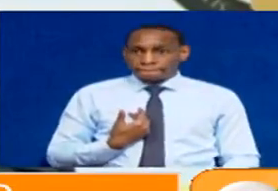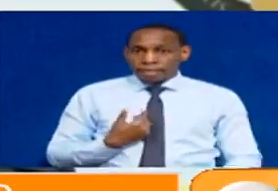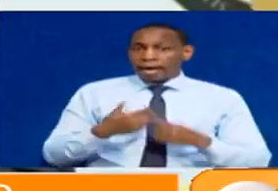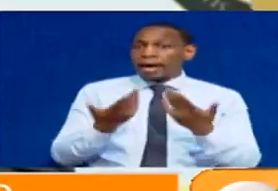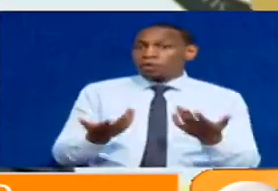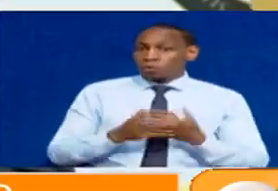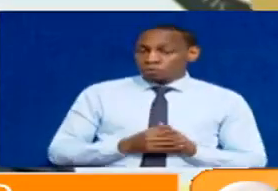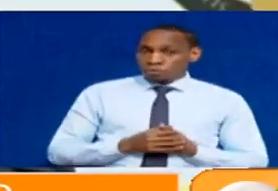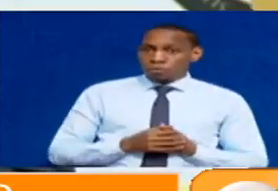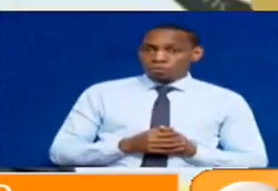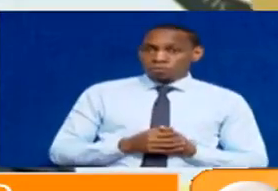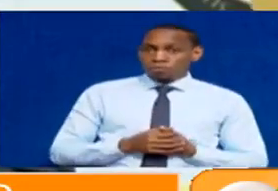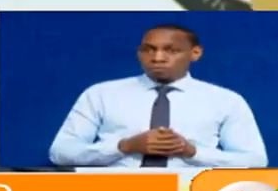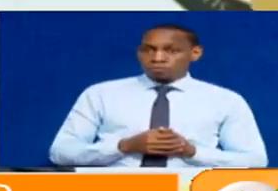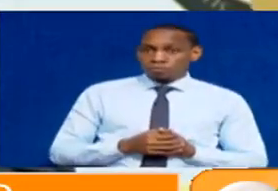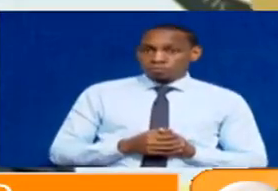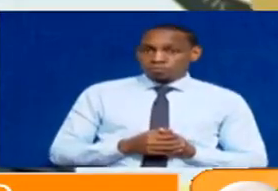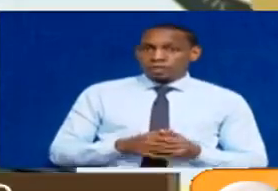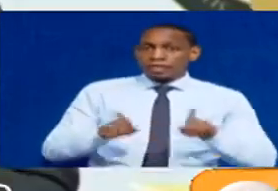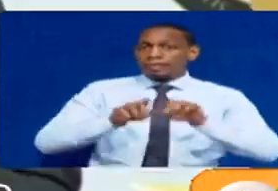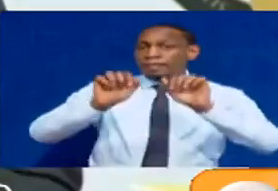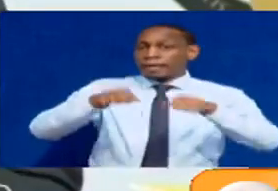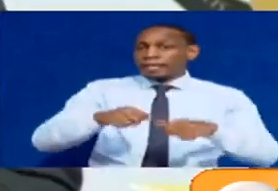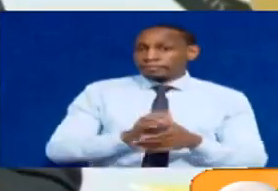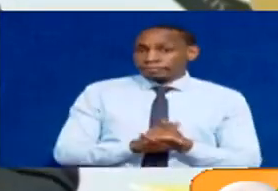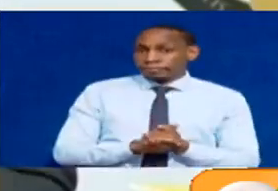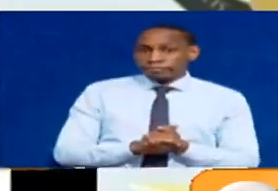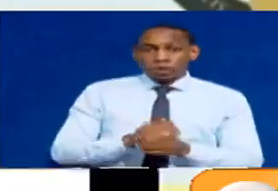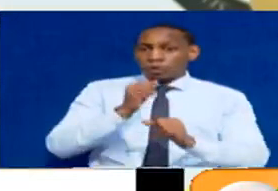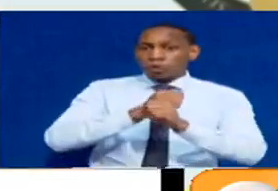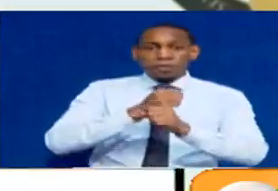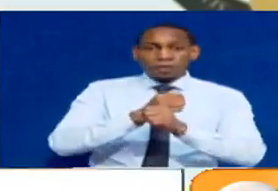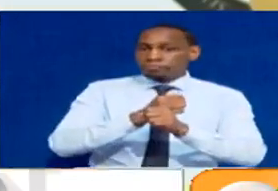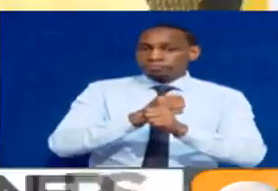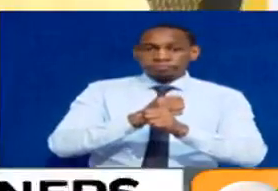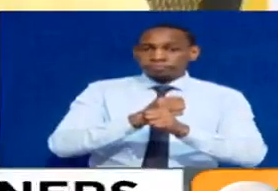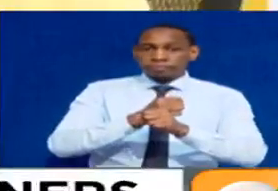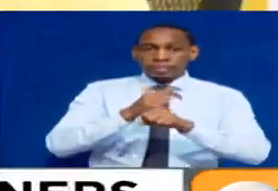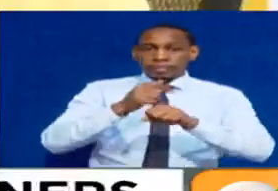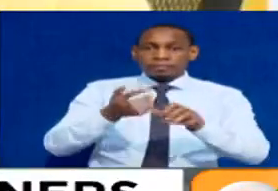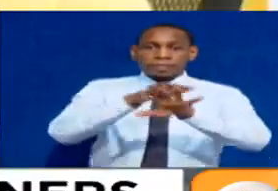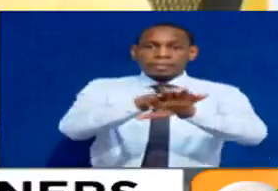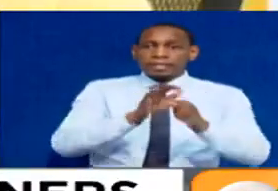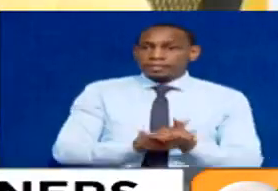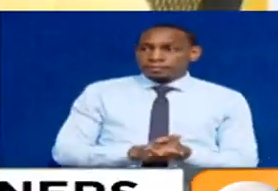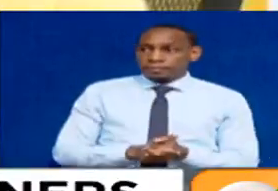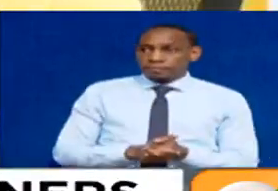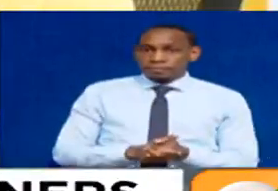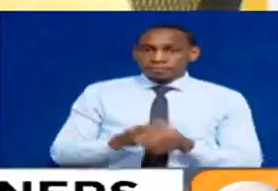in the sense that it was even possible to almost do it simultaneously. We found that